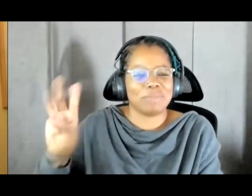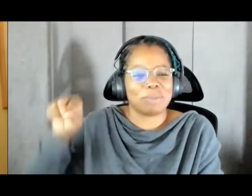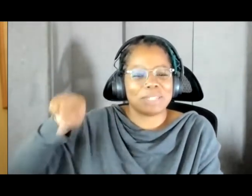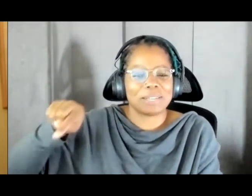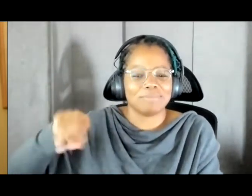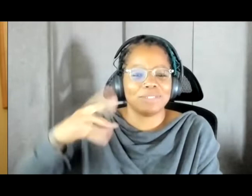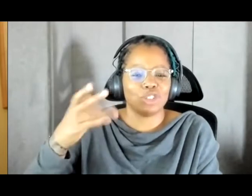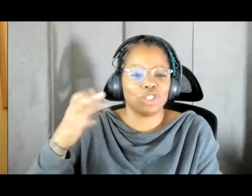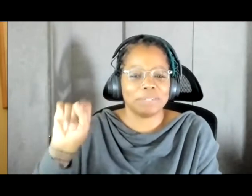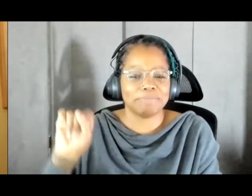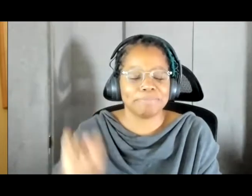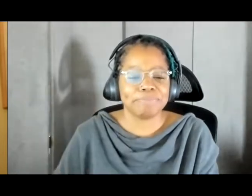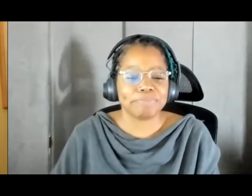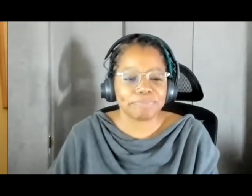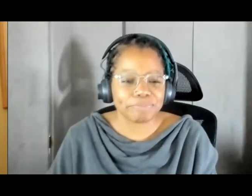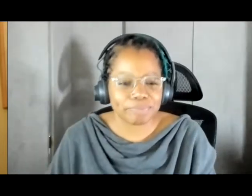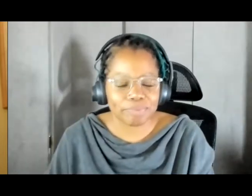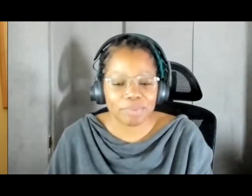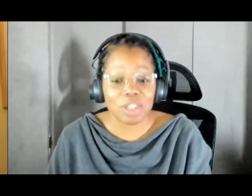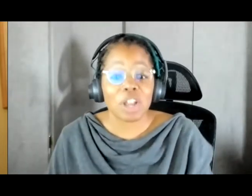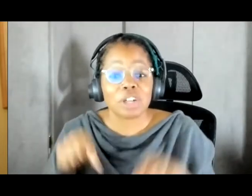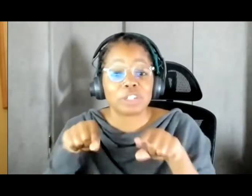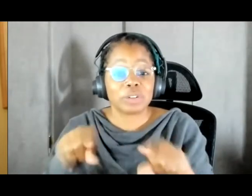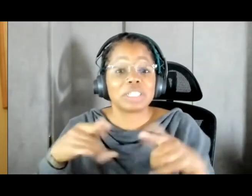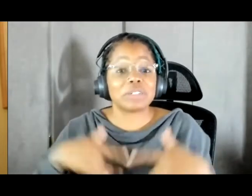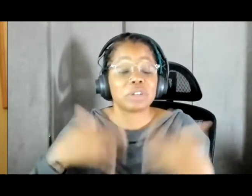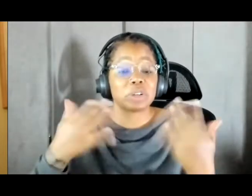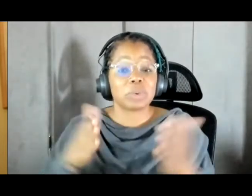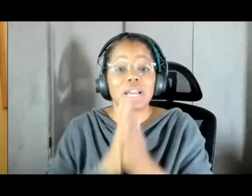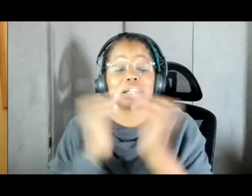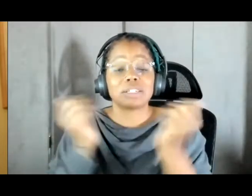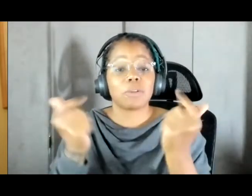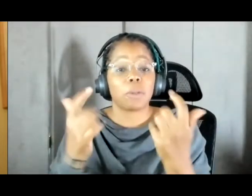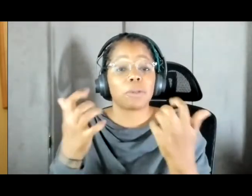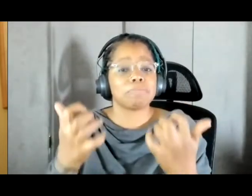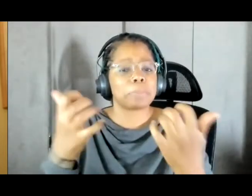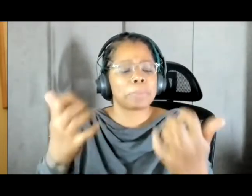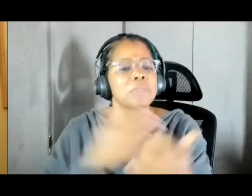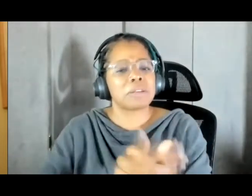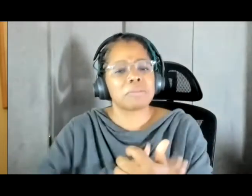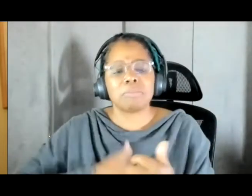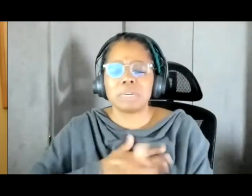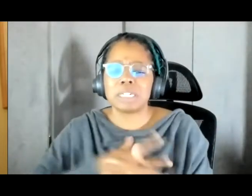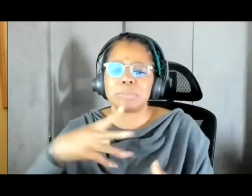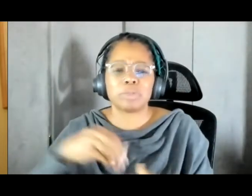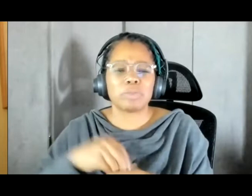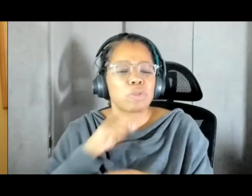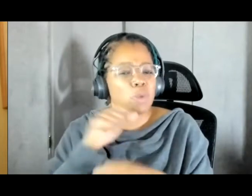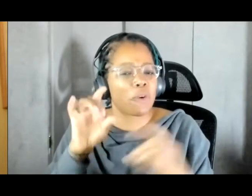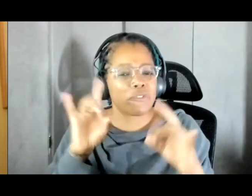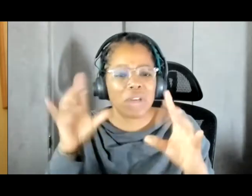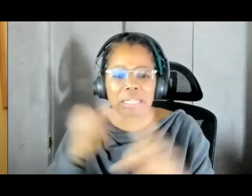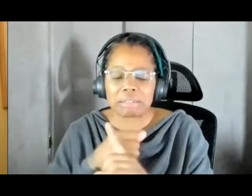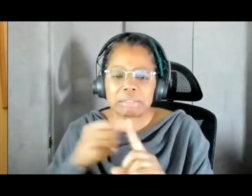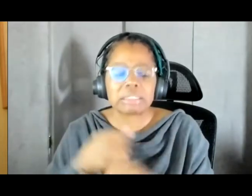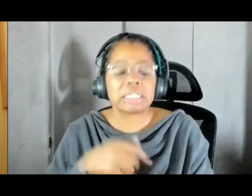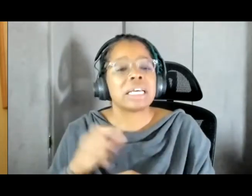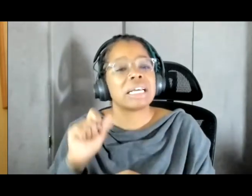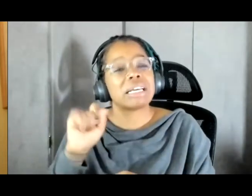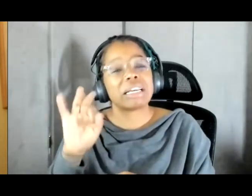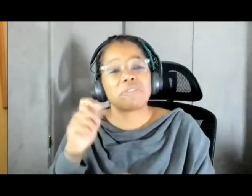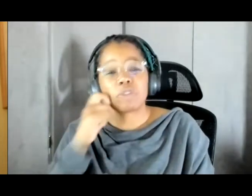chat. During this event, we ask that all audience members practice nonviolence in the chat. Comments that are